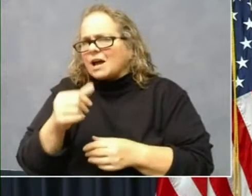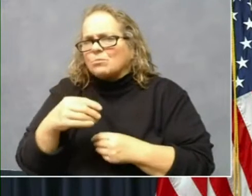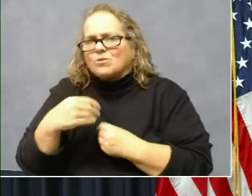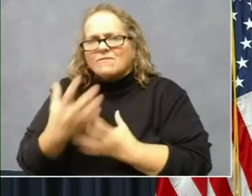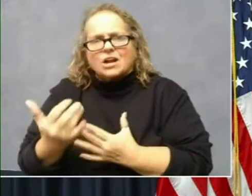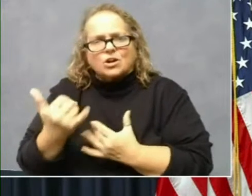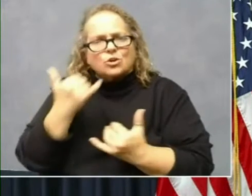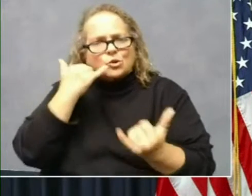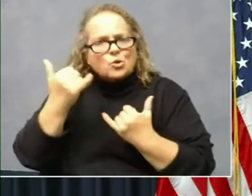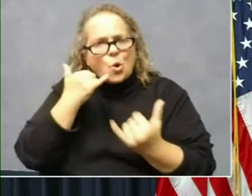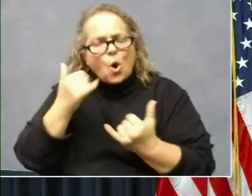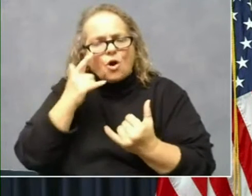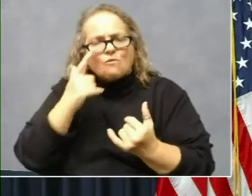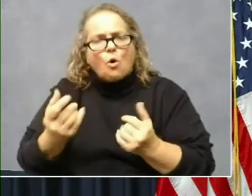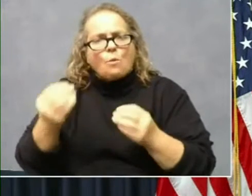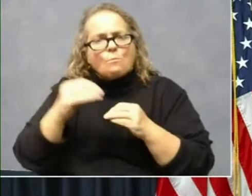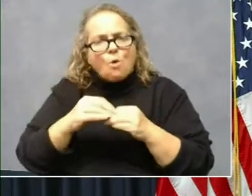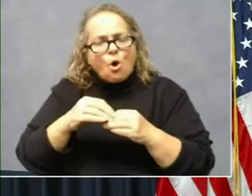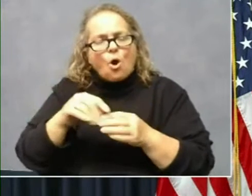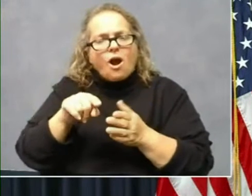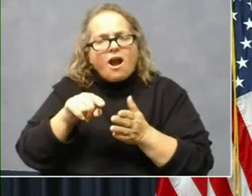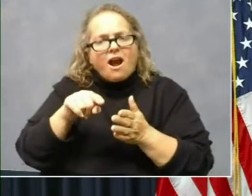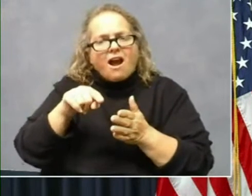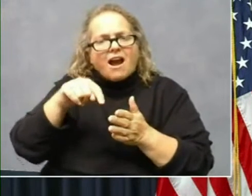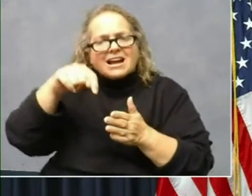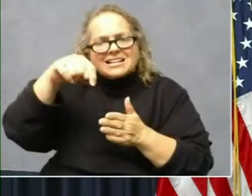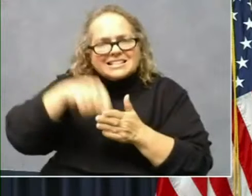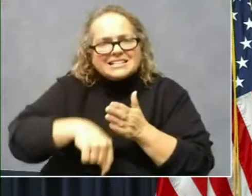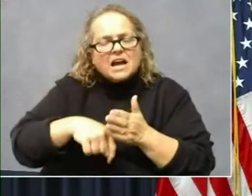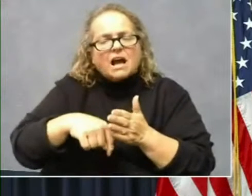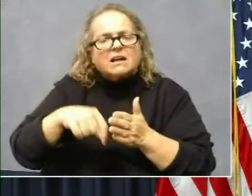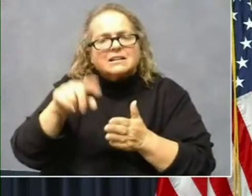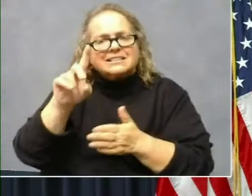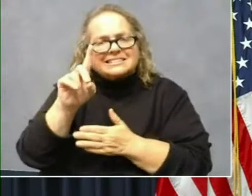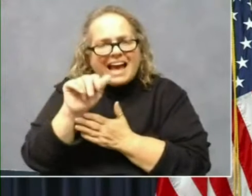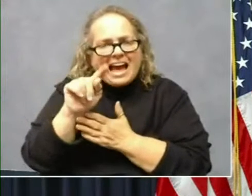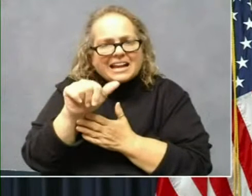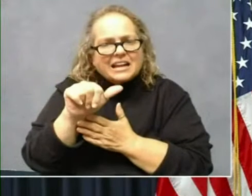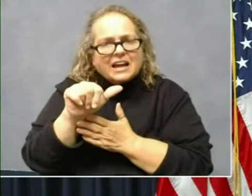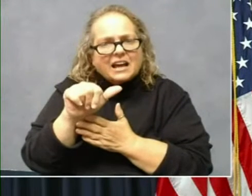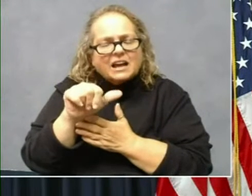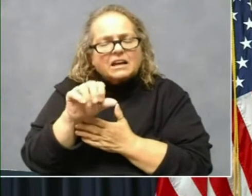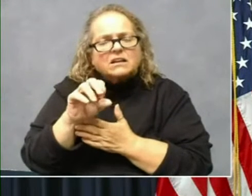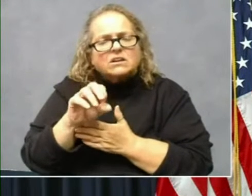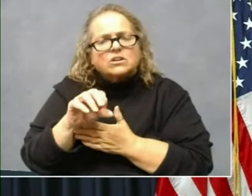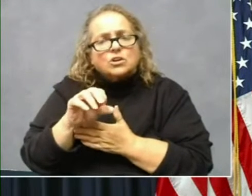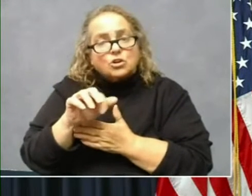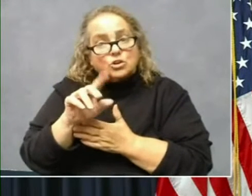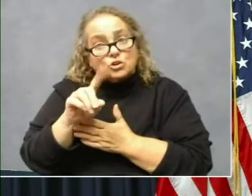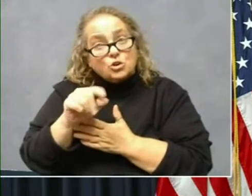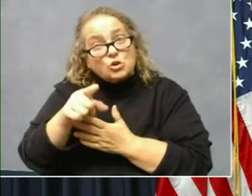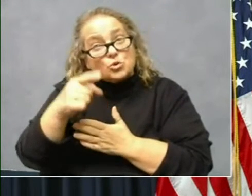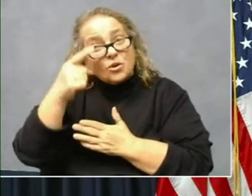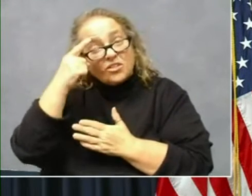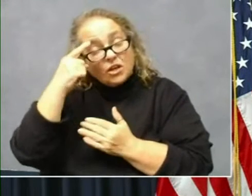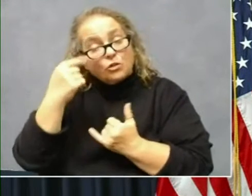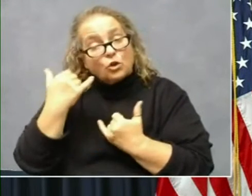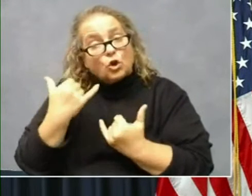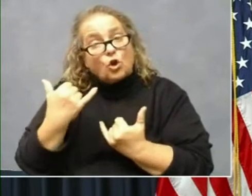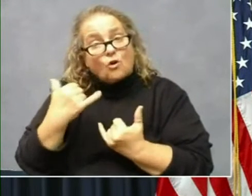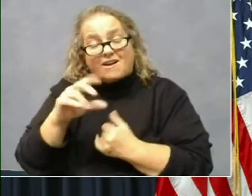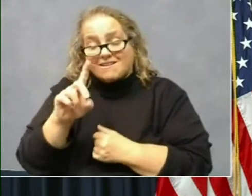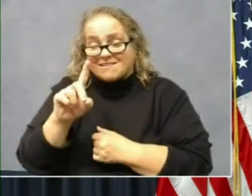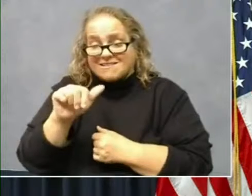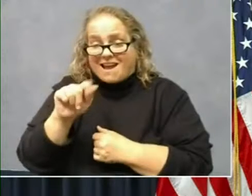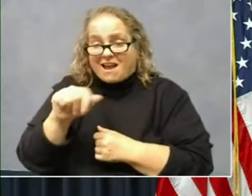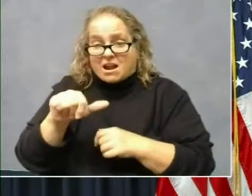detailed epidemiological data. That said, do you think that these current data challenges suggest a need for a